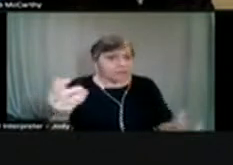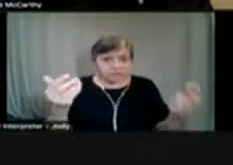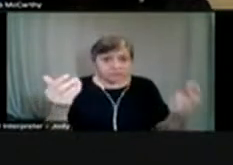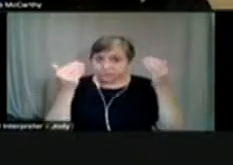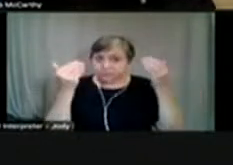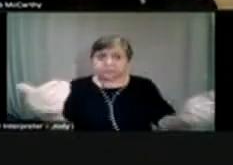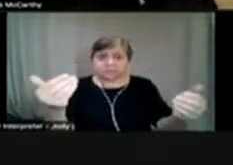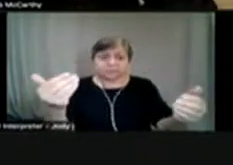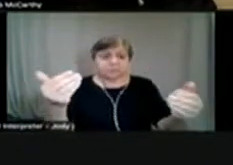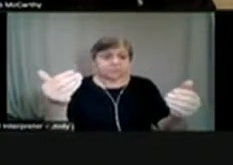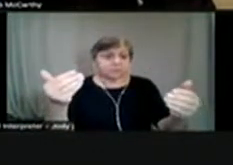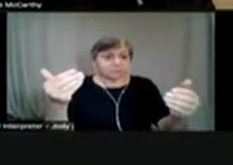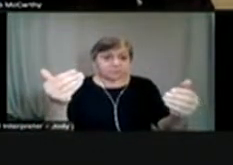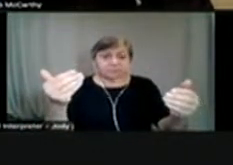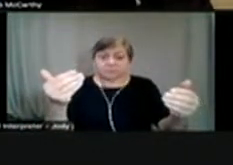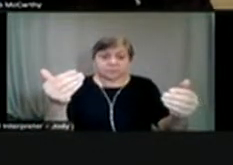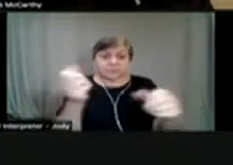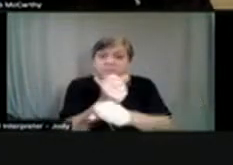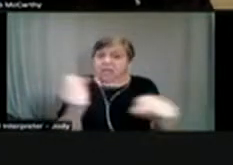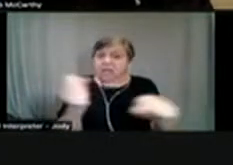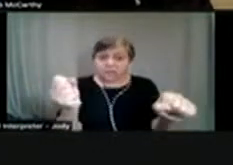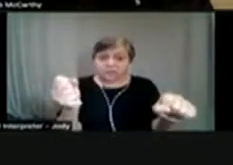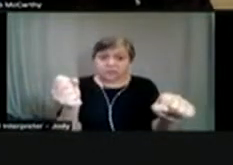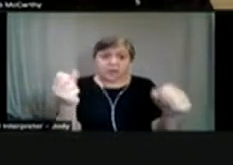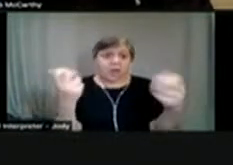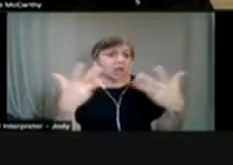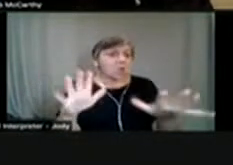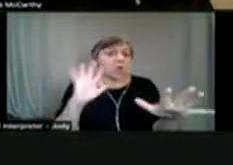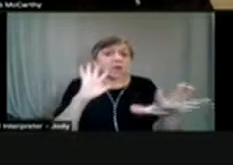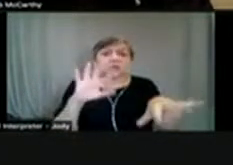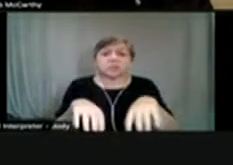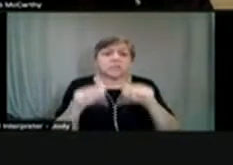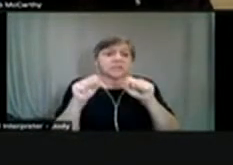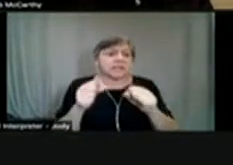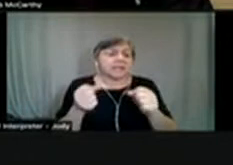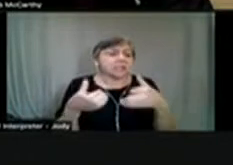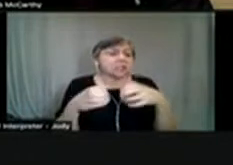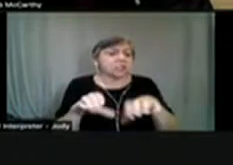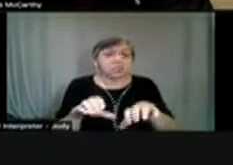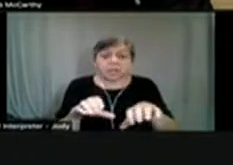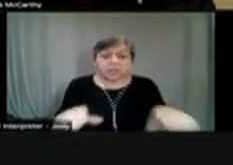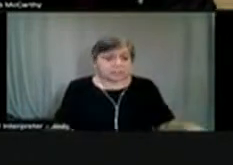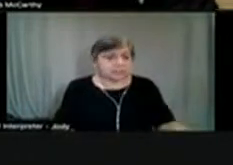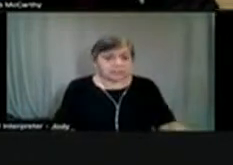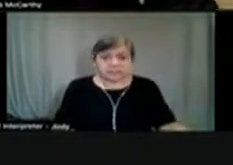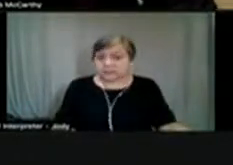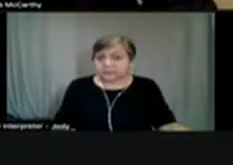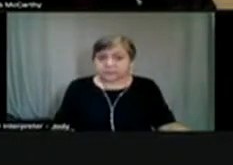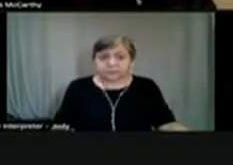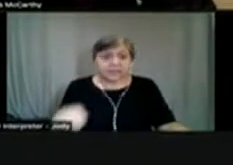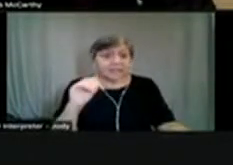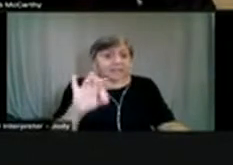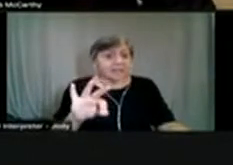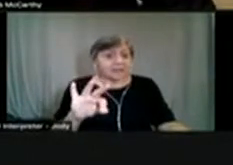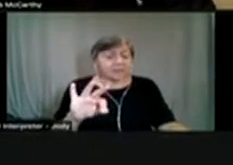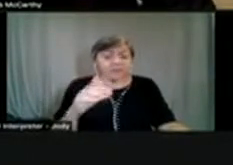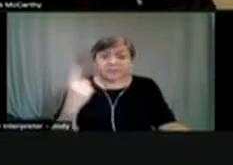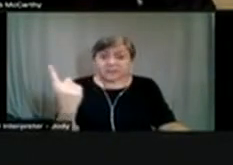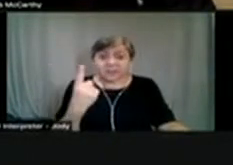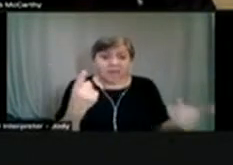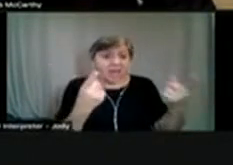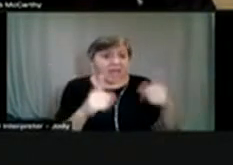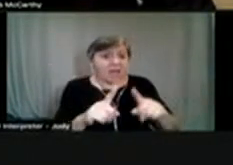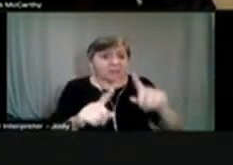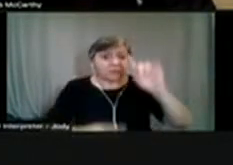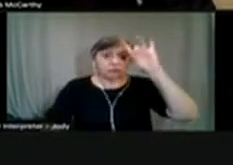something were to happen because we wanted to roll the dice, I don't think any of us on this call could forgive ourselves for doing that.